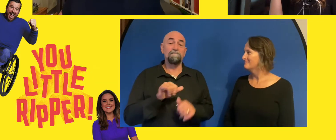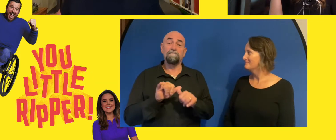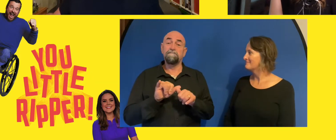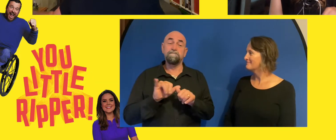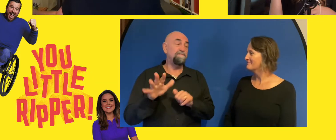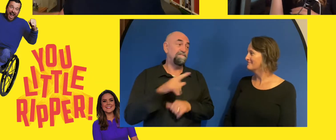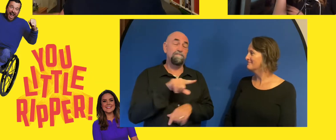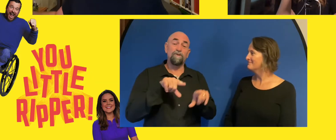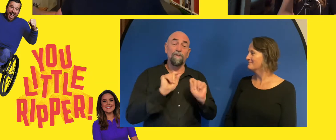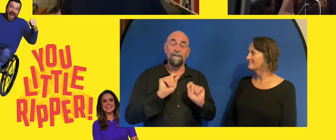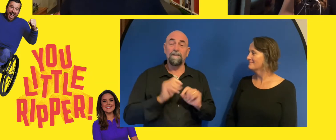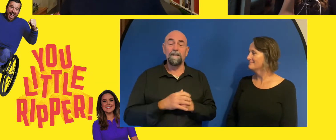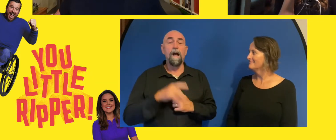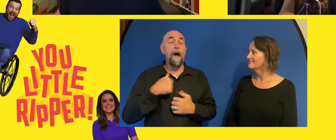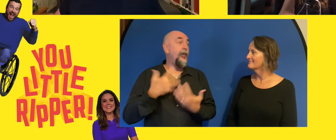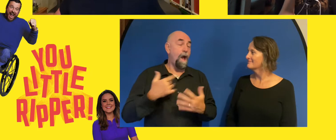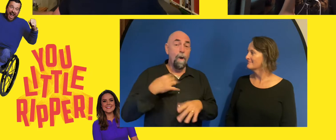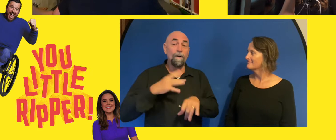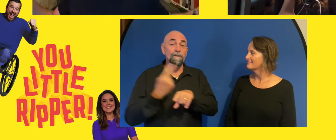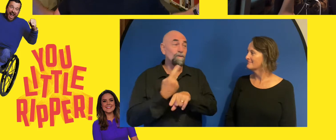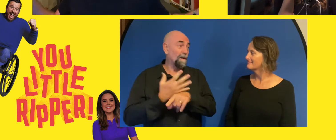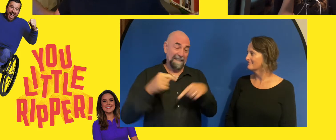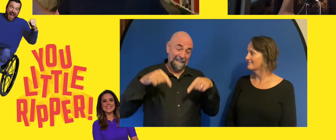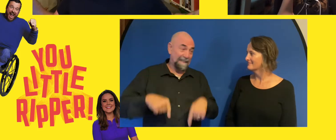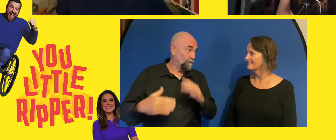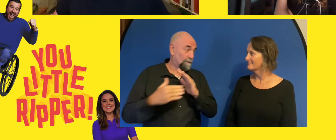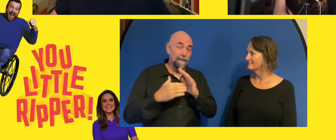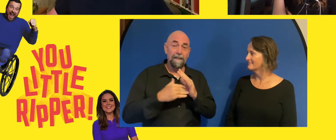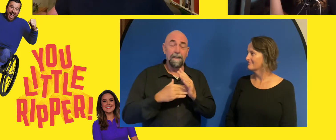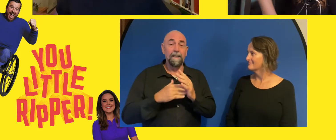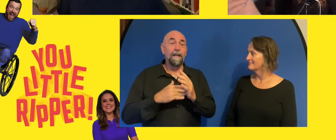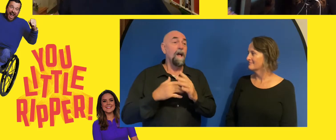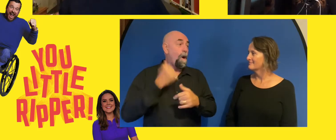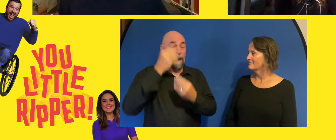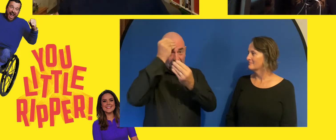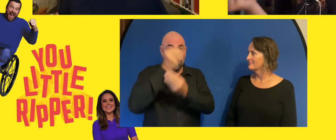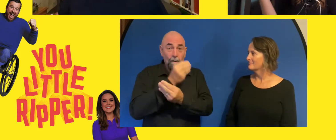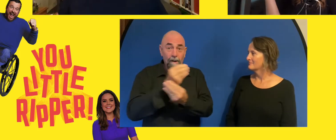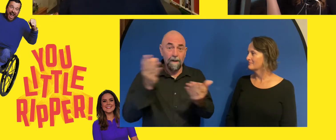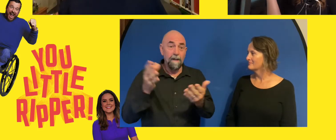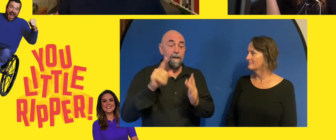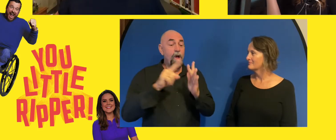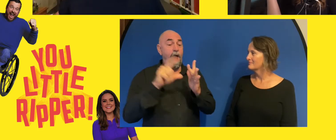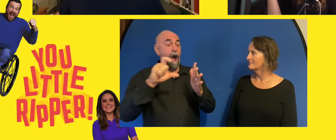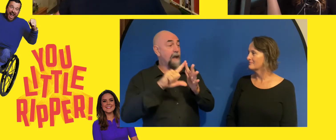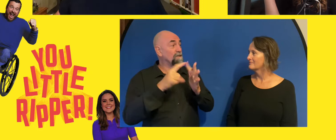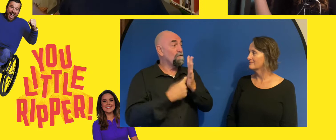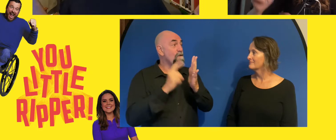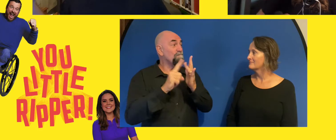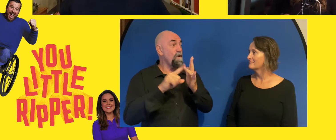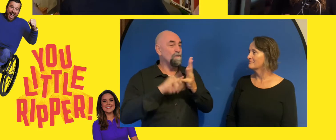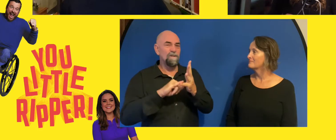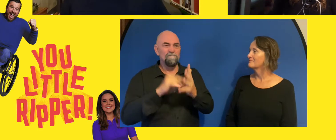all. I'm just going to throw it out there here on you, Little Ripper. First, the warning shot will be fired. The ice roos are coming for you, USA.